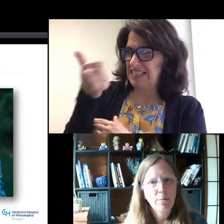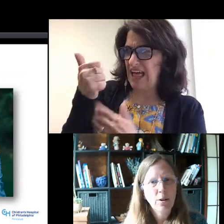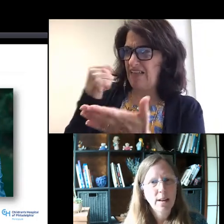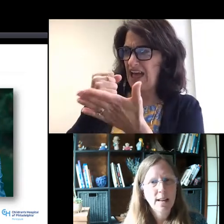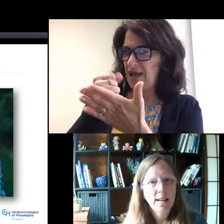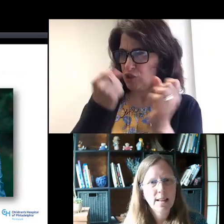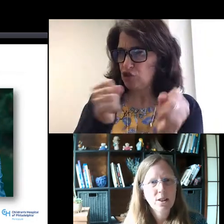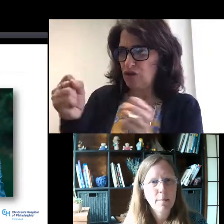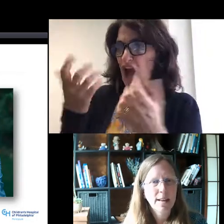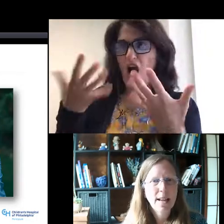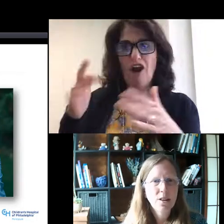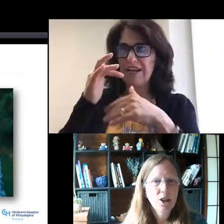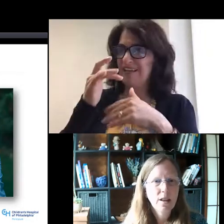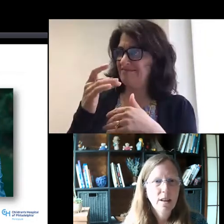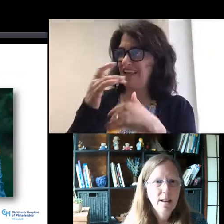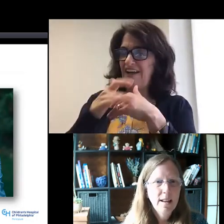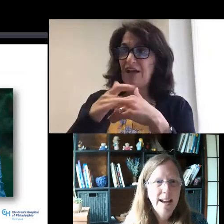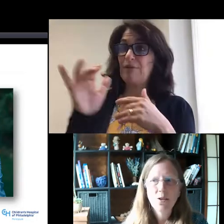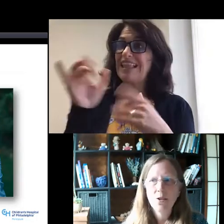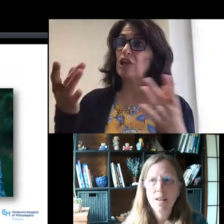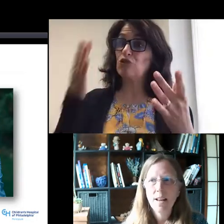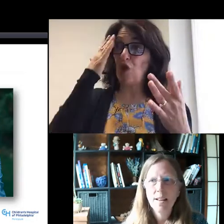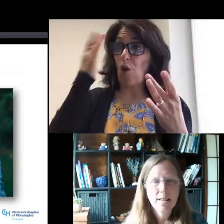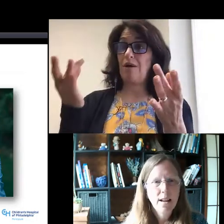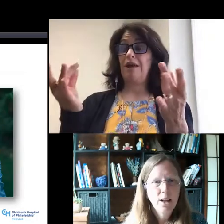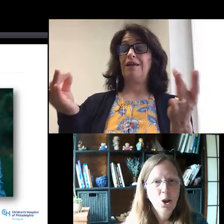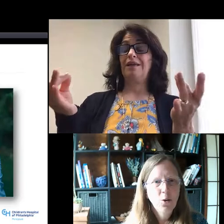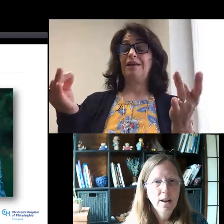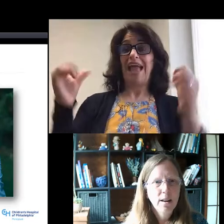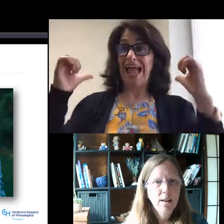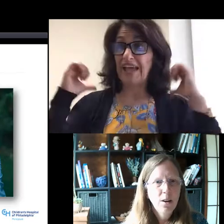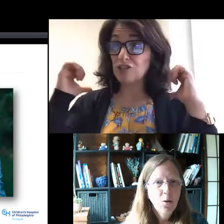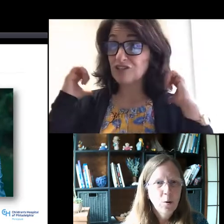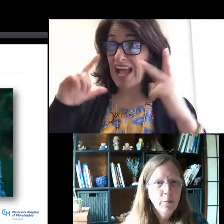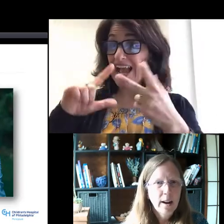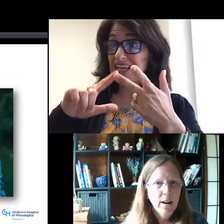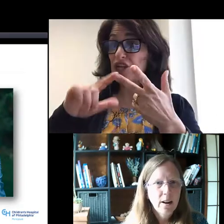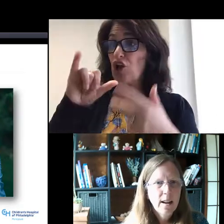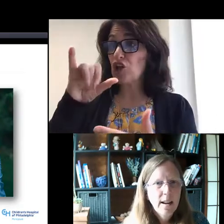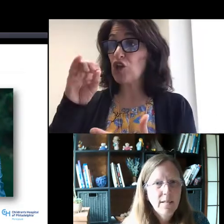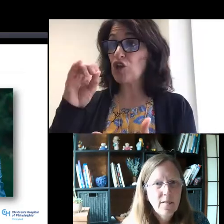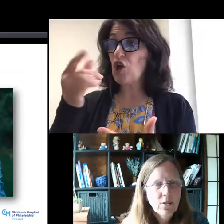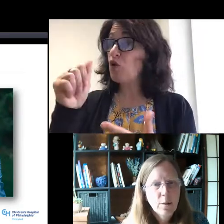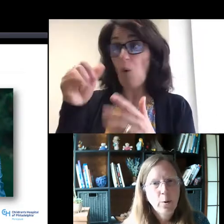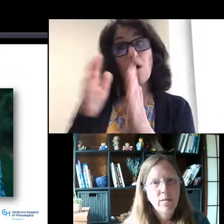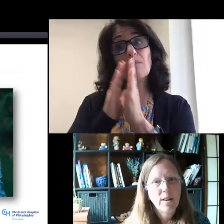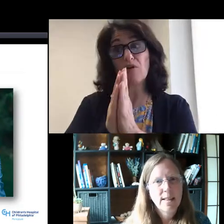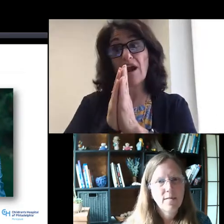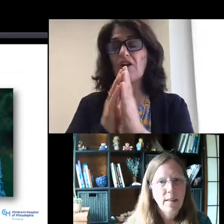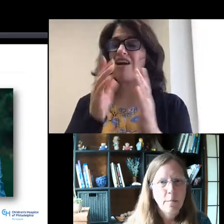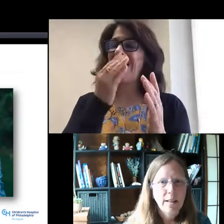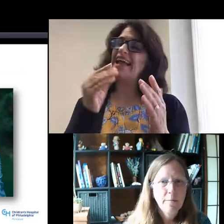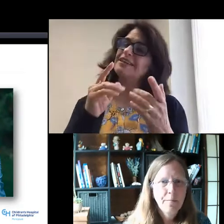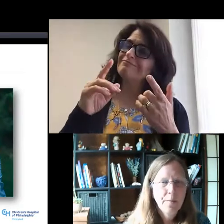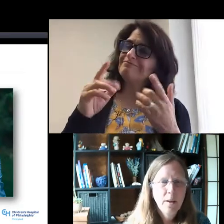your community, such as meditation, exercise, yoga, or prayer, and fellowship with friends